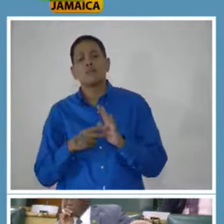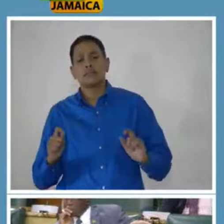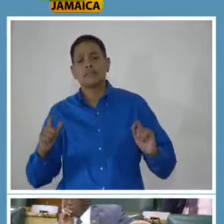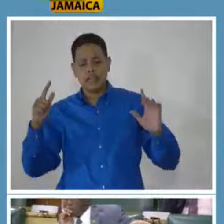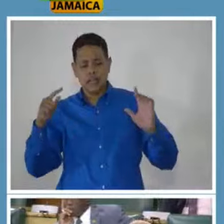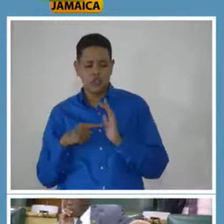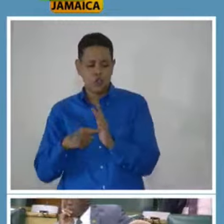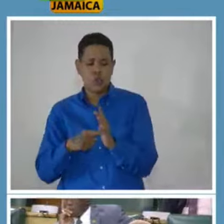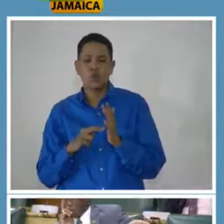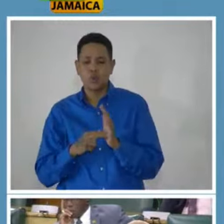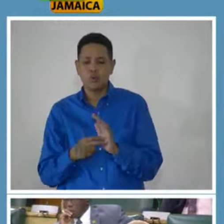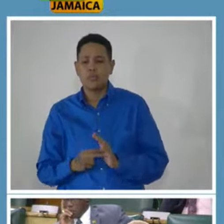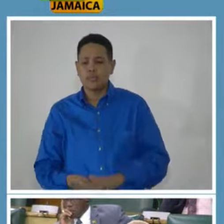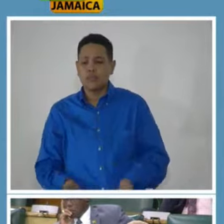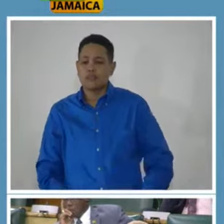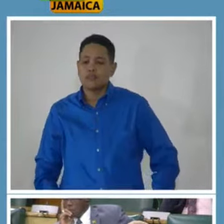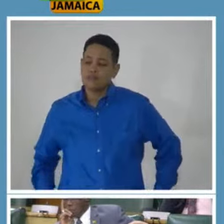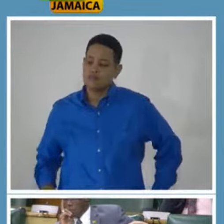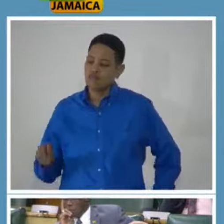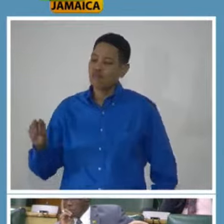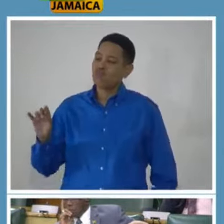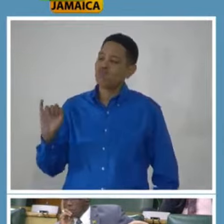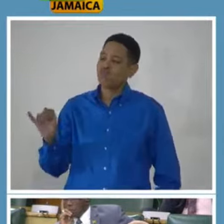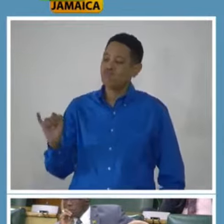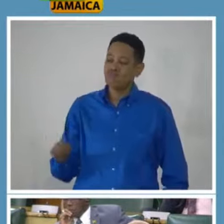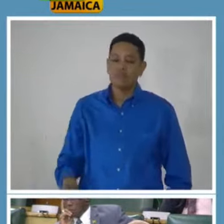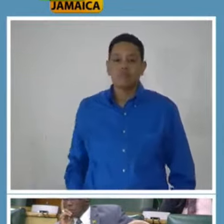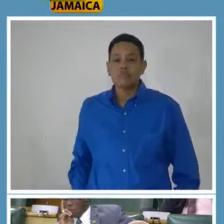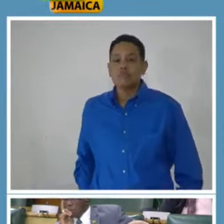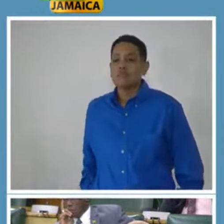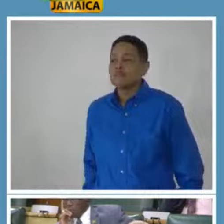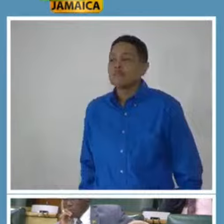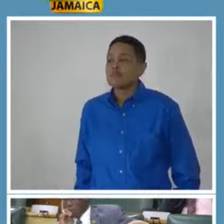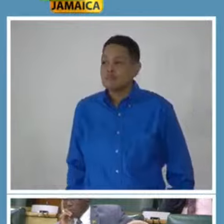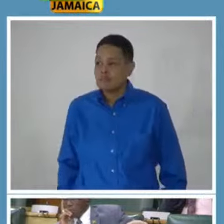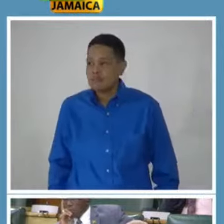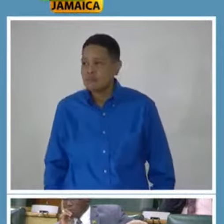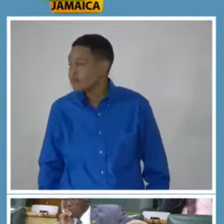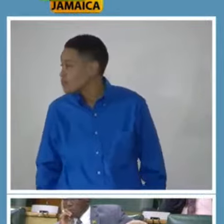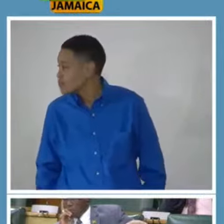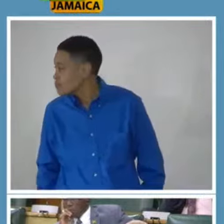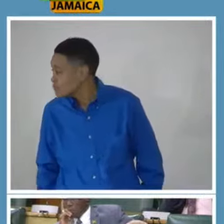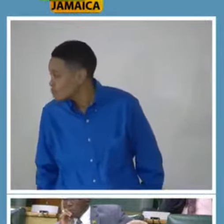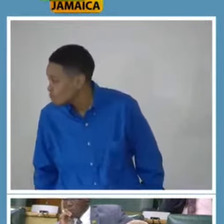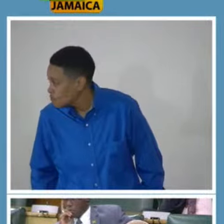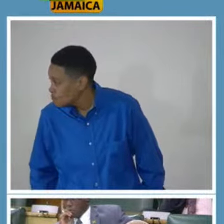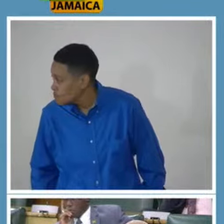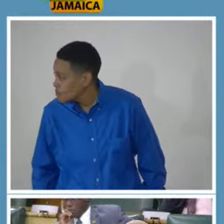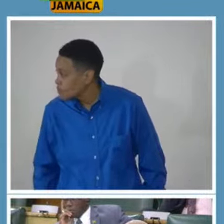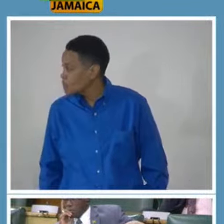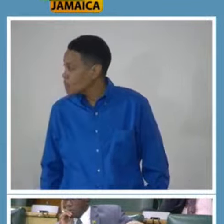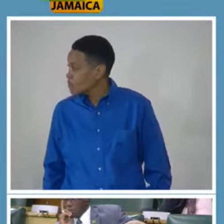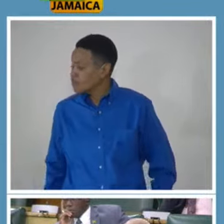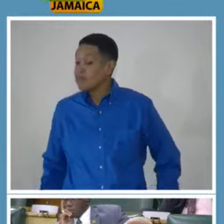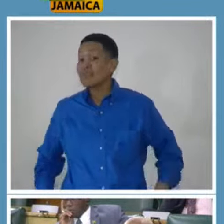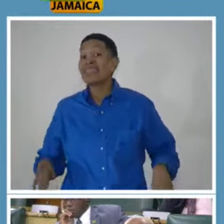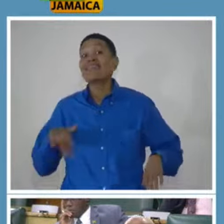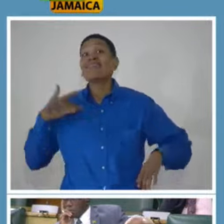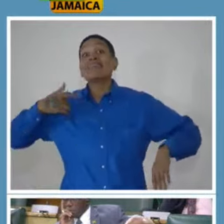of that. So, Madam Speaker, instead of the need to